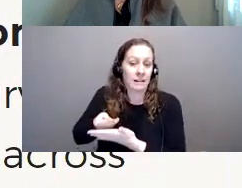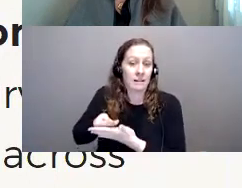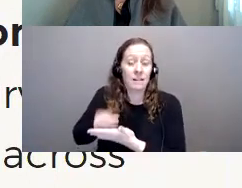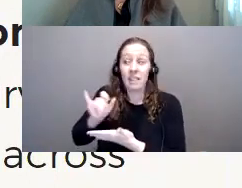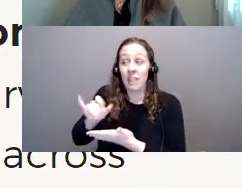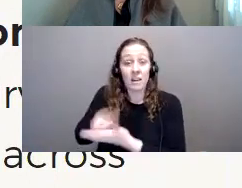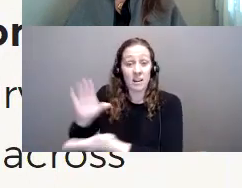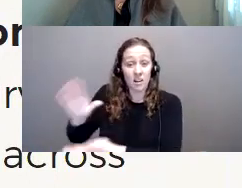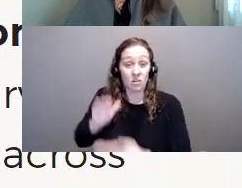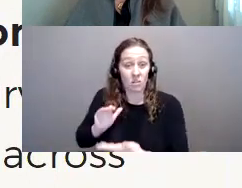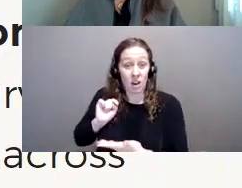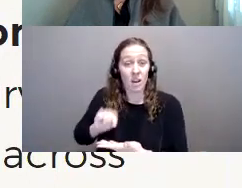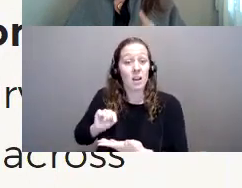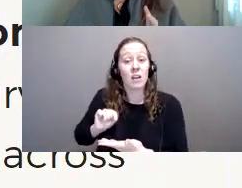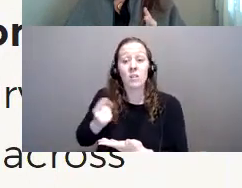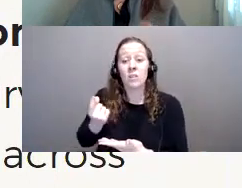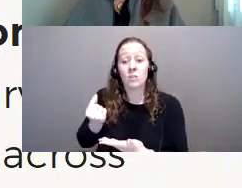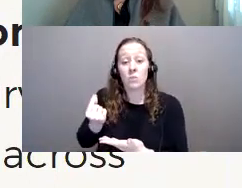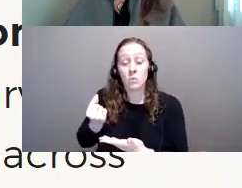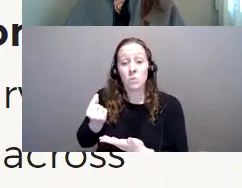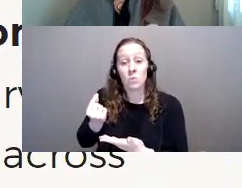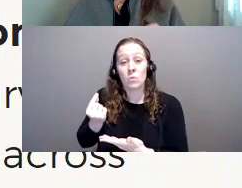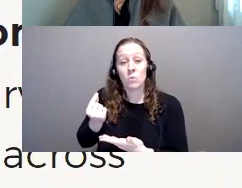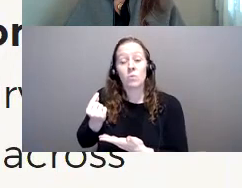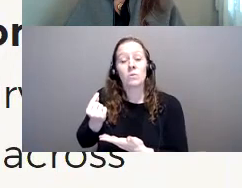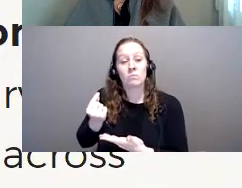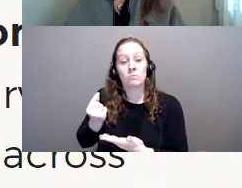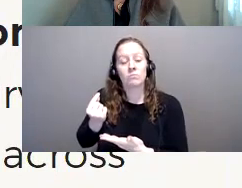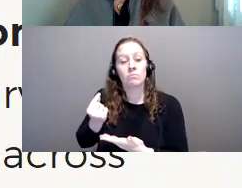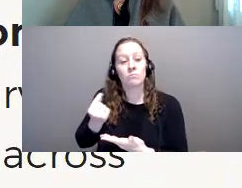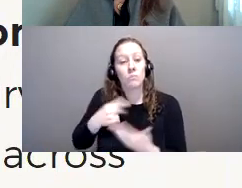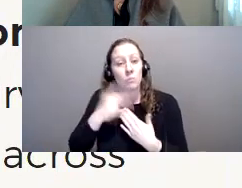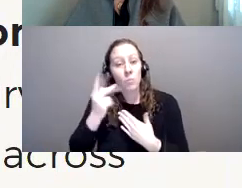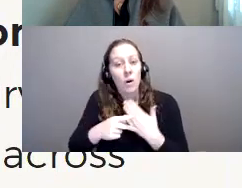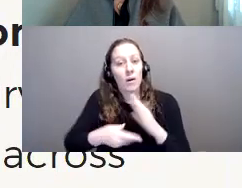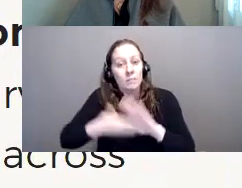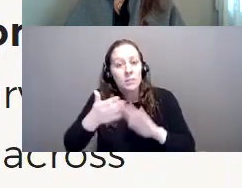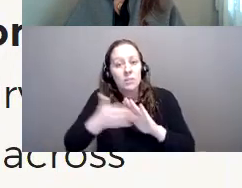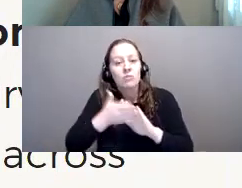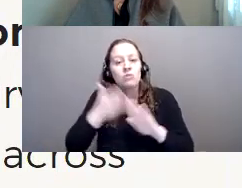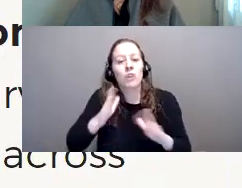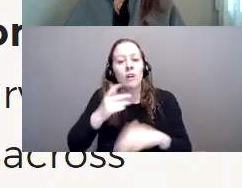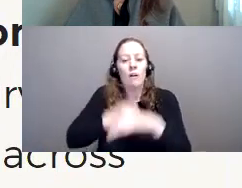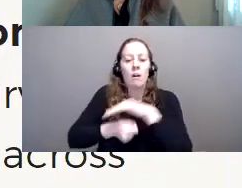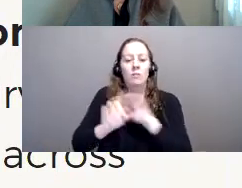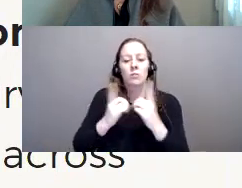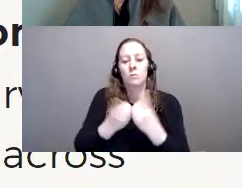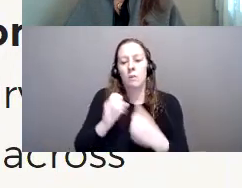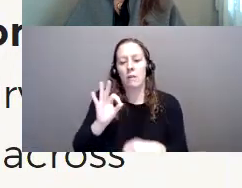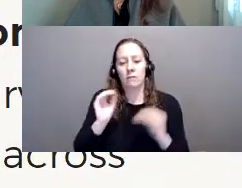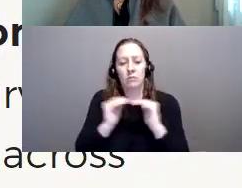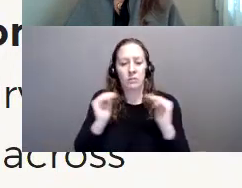that contributes to the administration and the programs within the Department of Justice